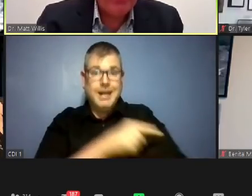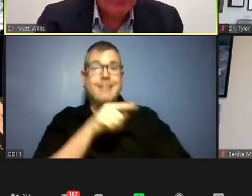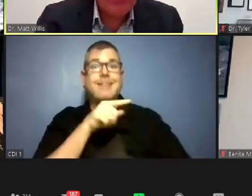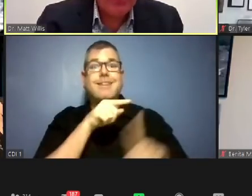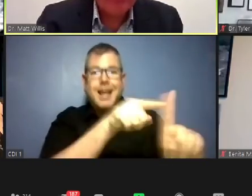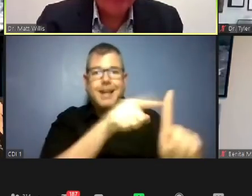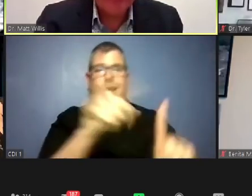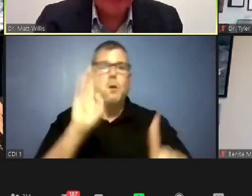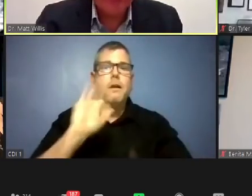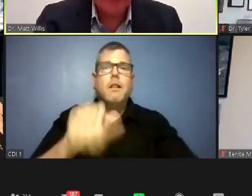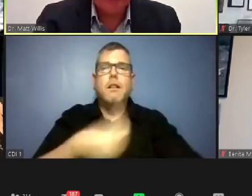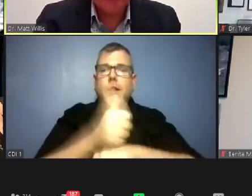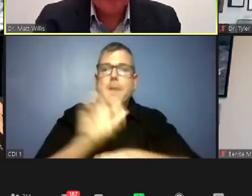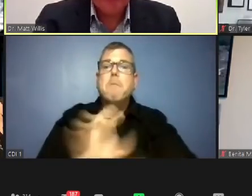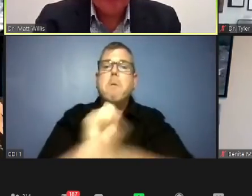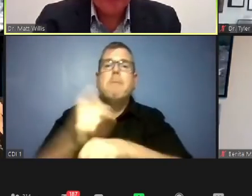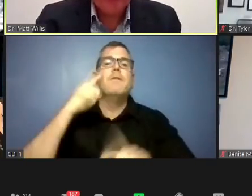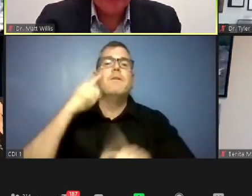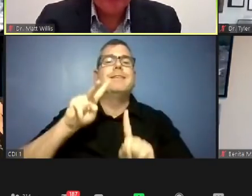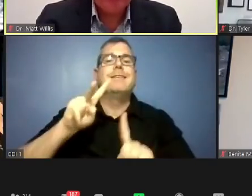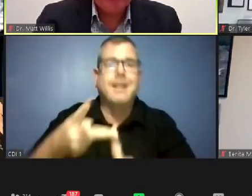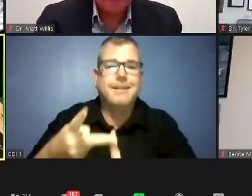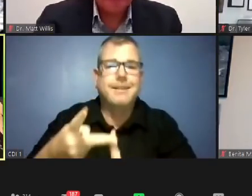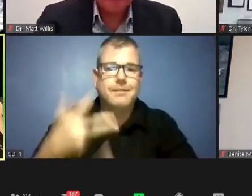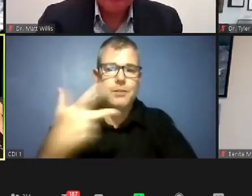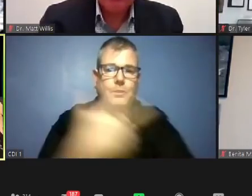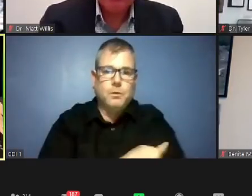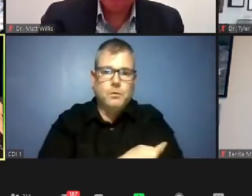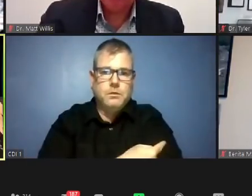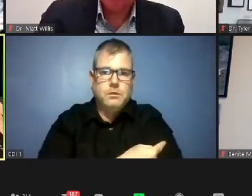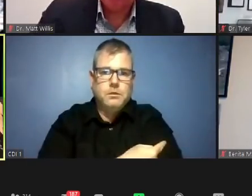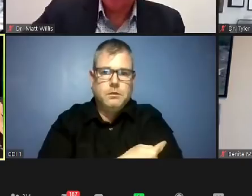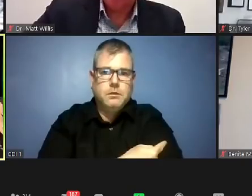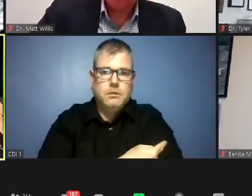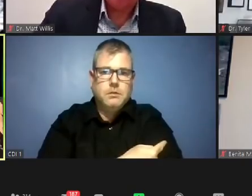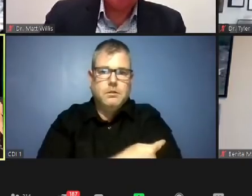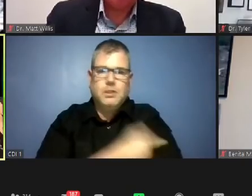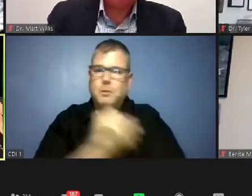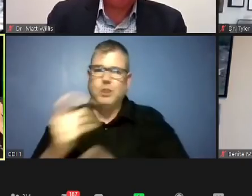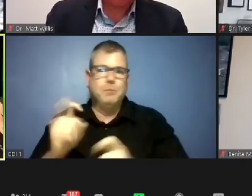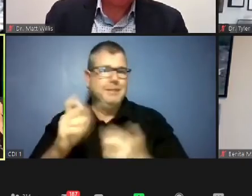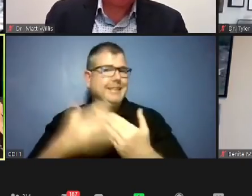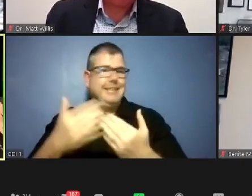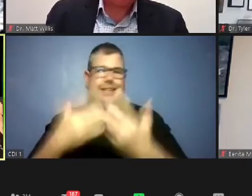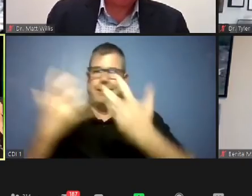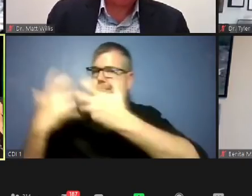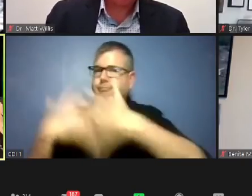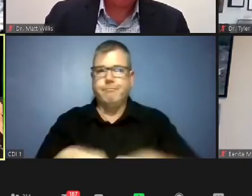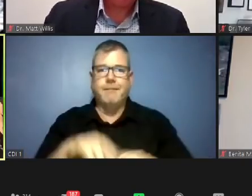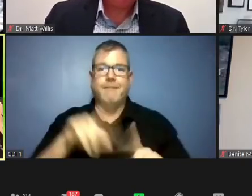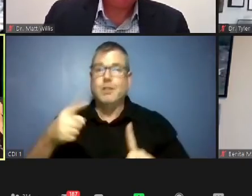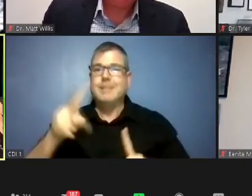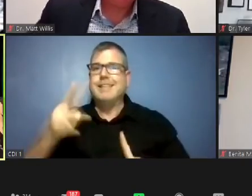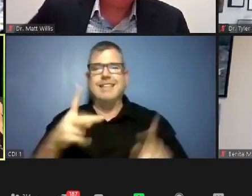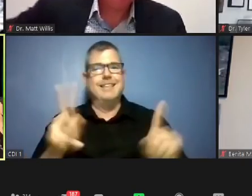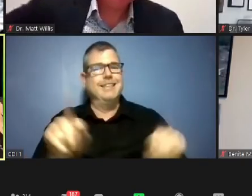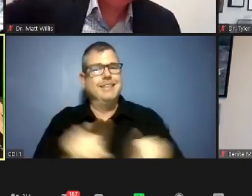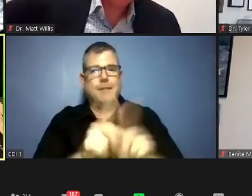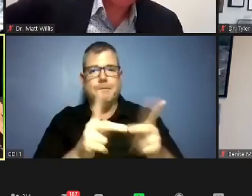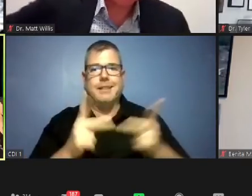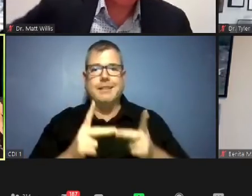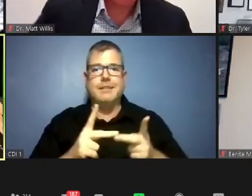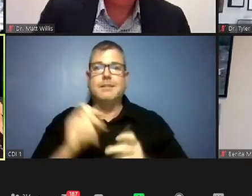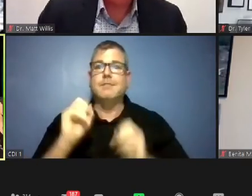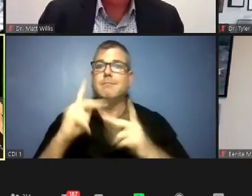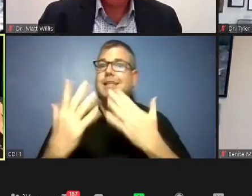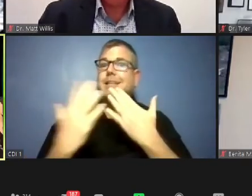obtaining that second visit. All right, thanks for that. And to all of you that submitted questions that we did not have time for,